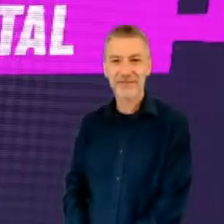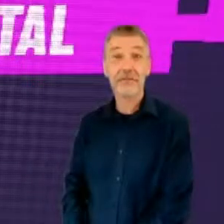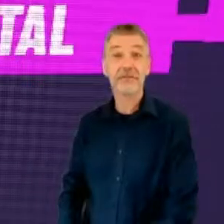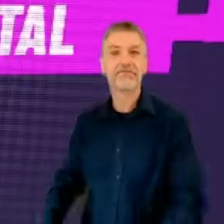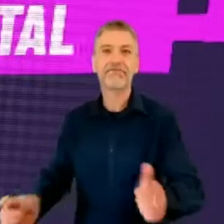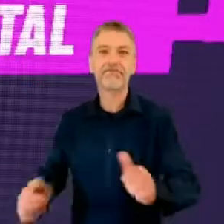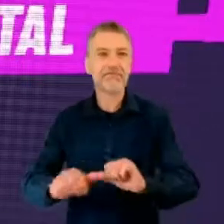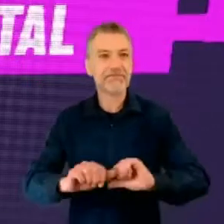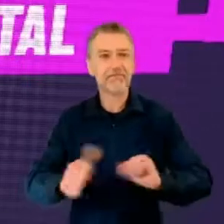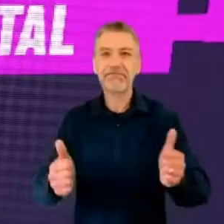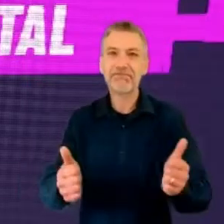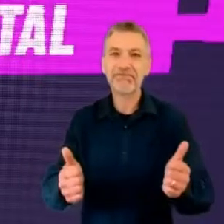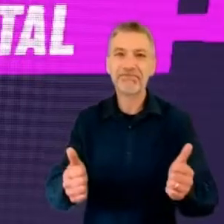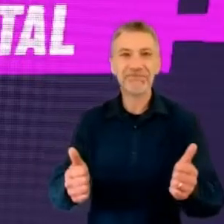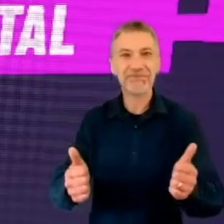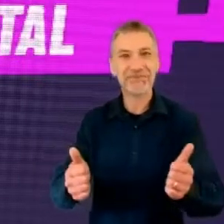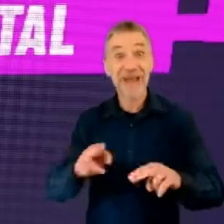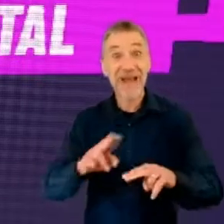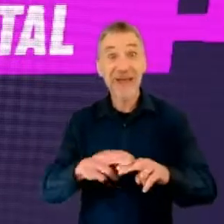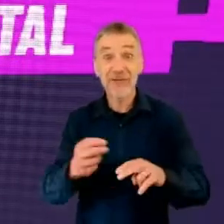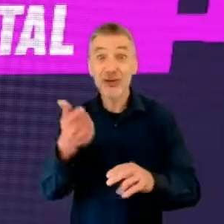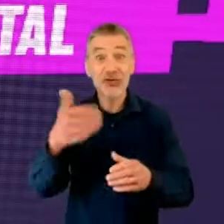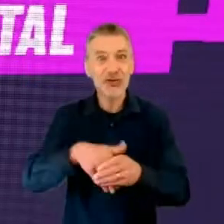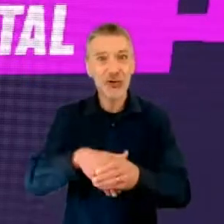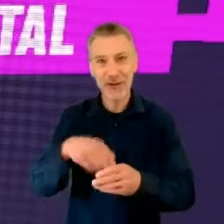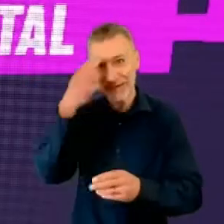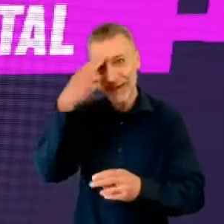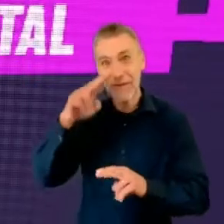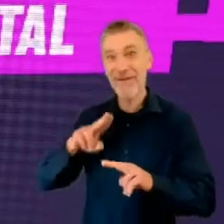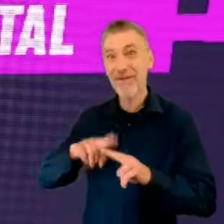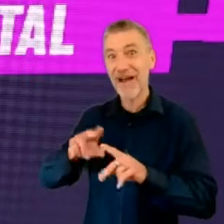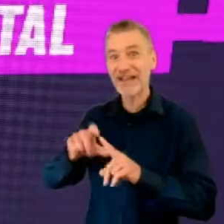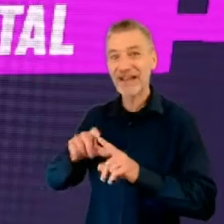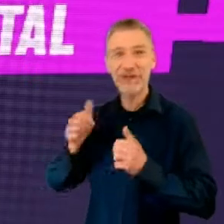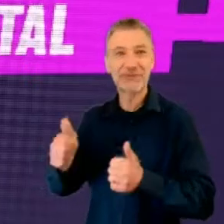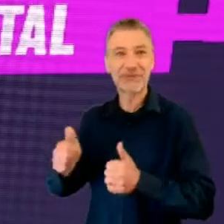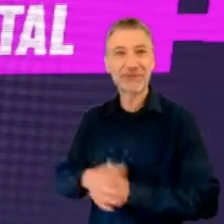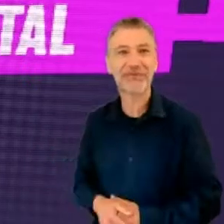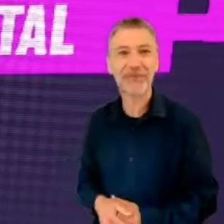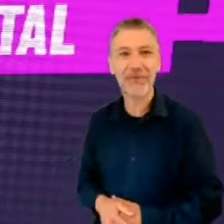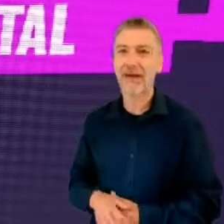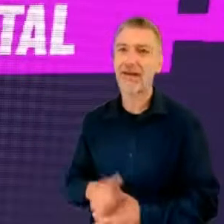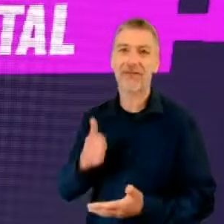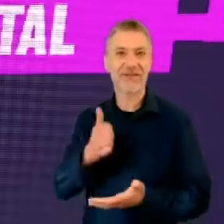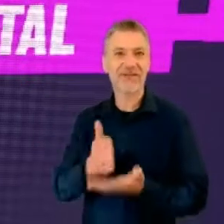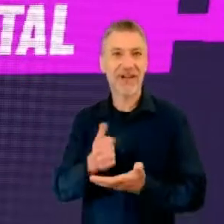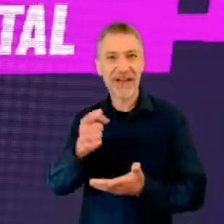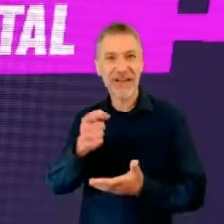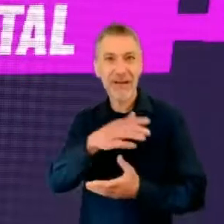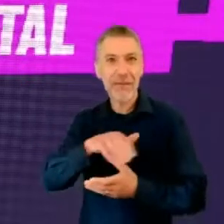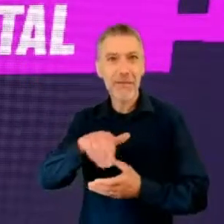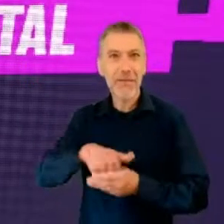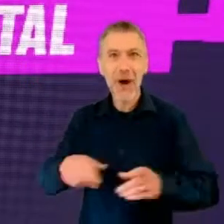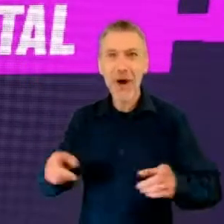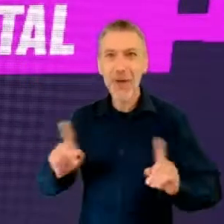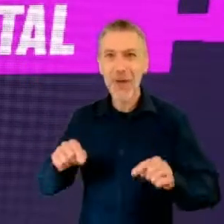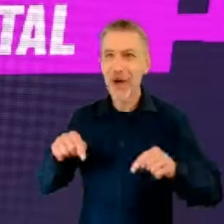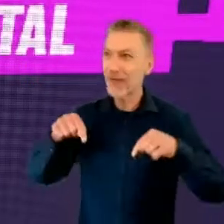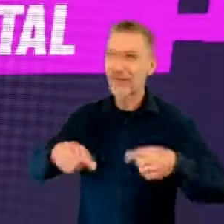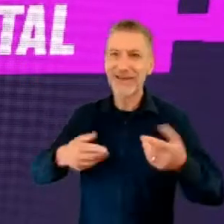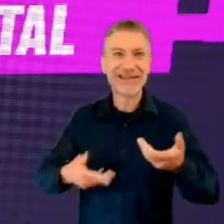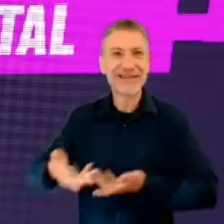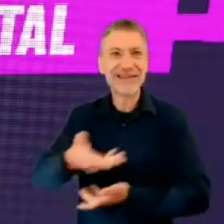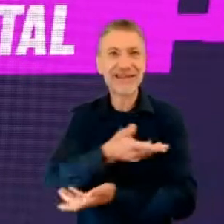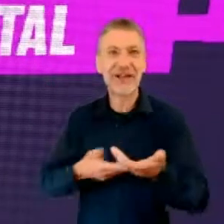Hello, and if you just joined, I'm Fayon Dixon. It is fantastic to be part of this discussion that's about to